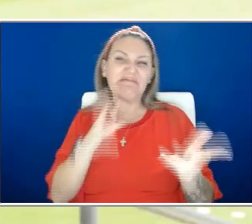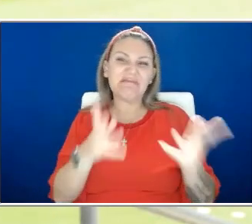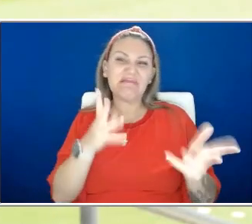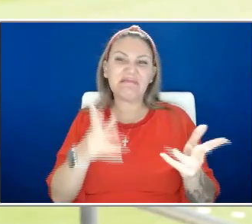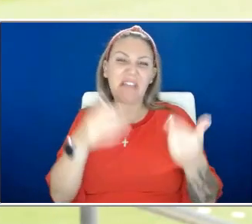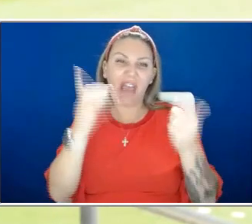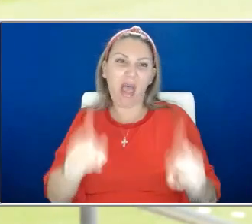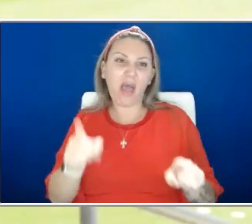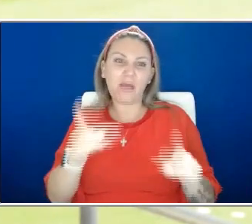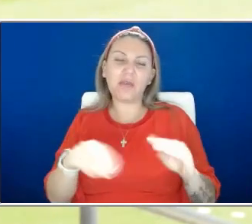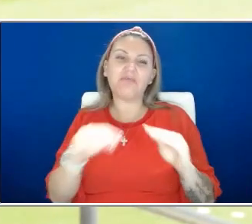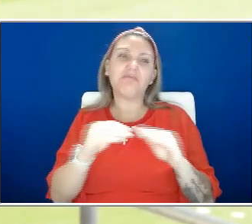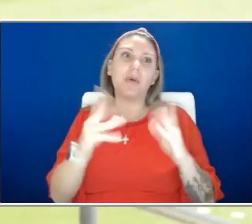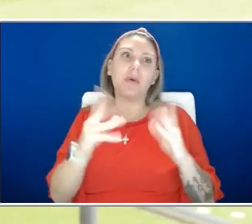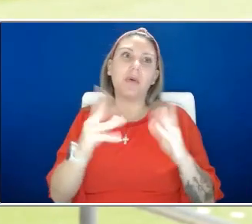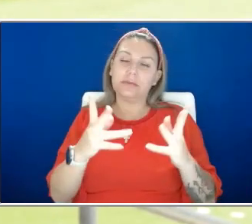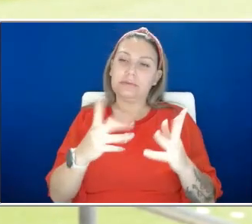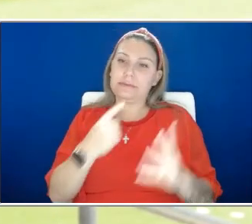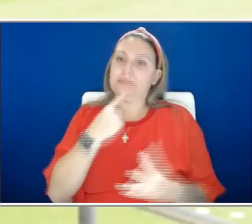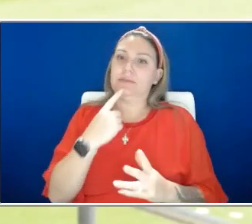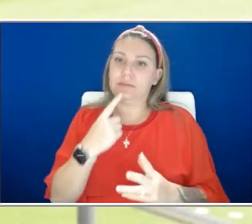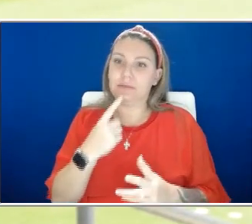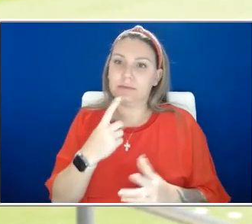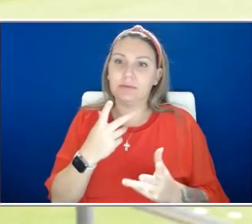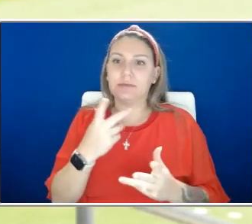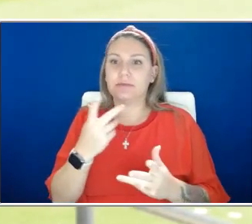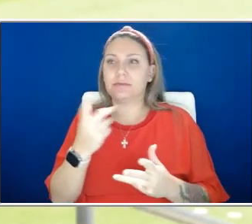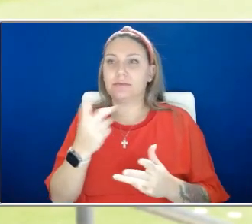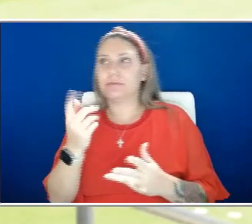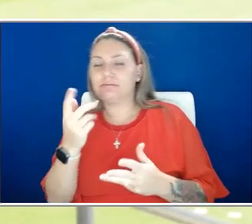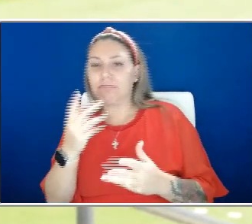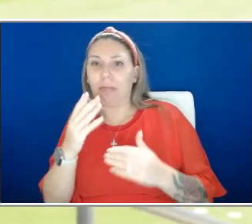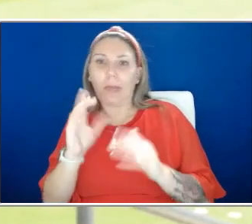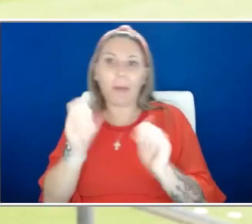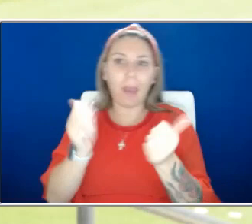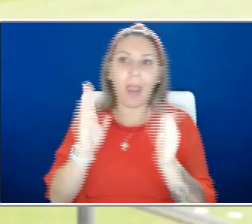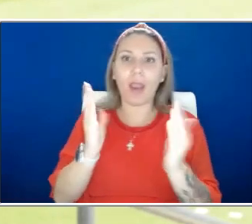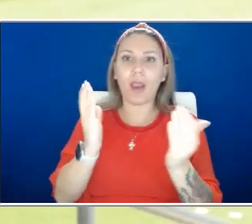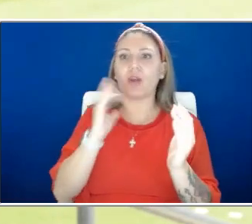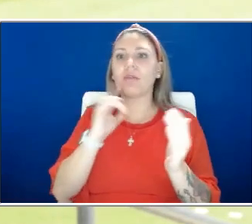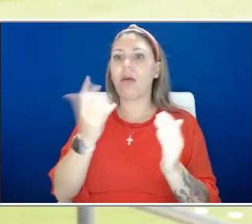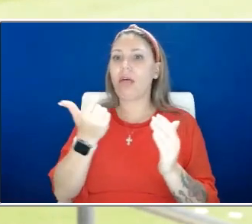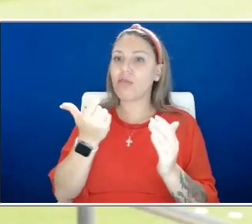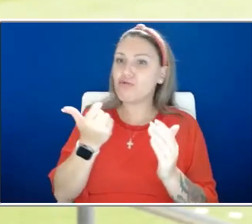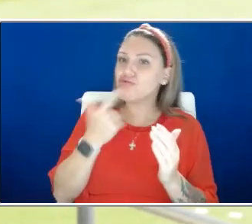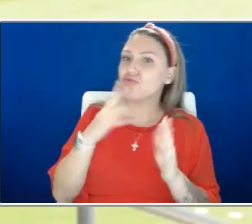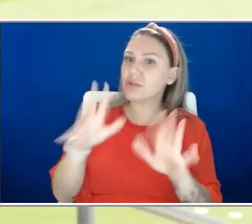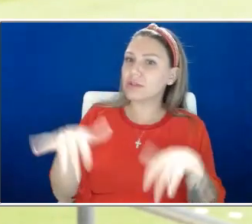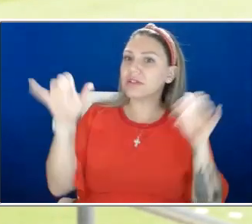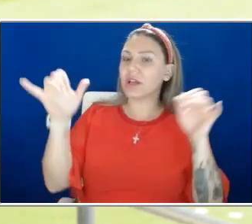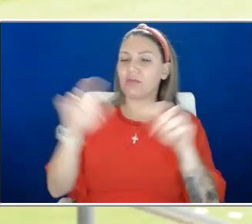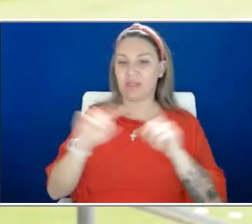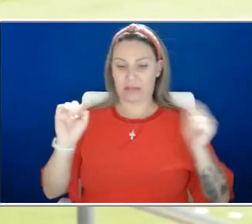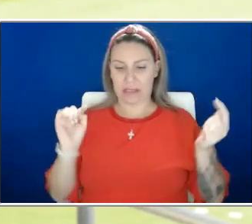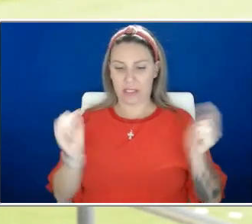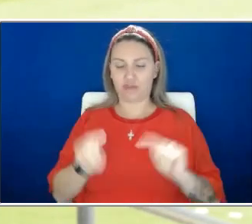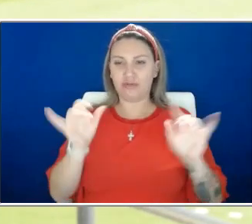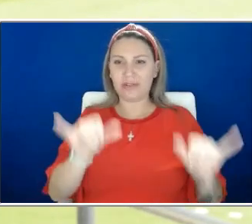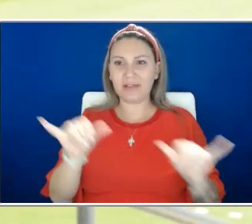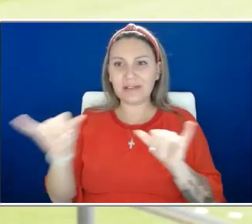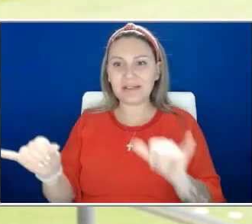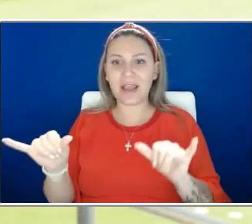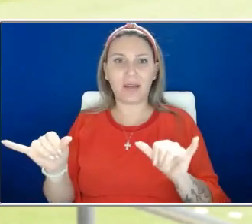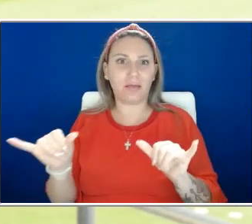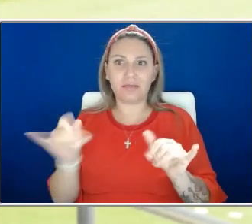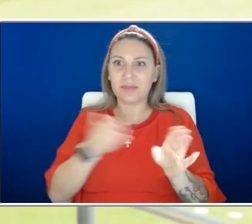I mean, you've seen an NFL hit. It's really unprecedented amongst other sports, but a lot of the injuries actually are at the same at many levels. And so